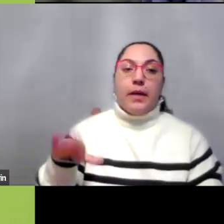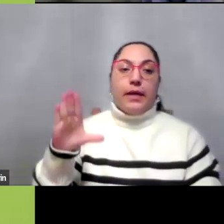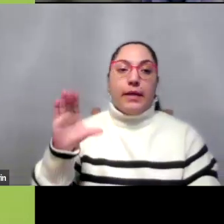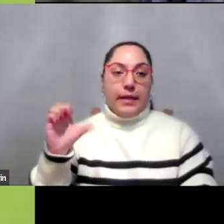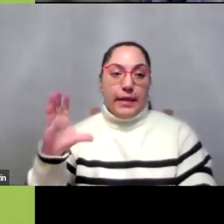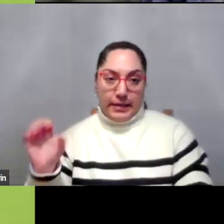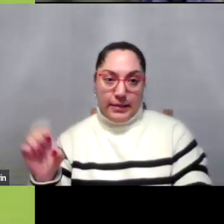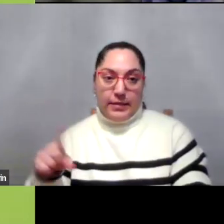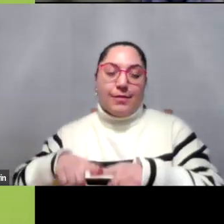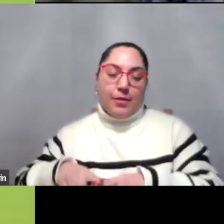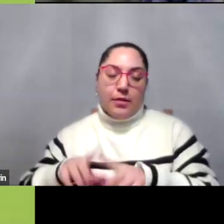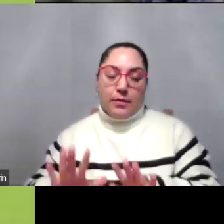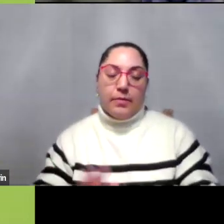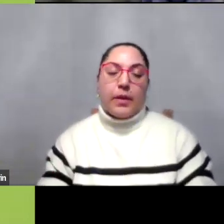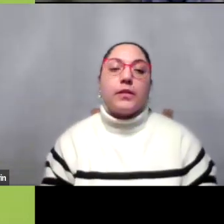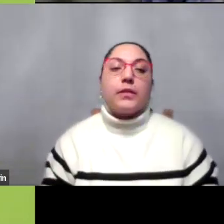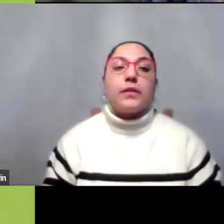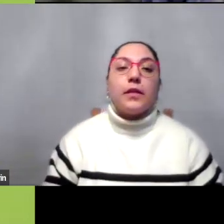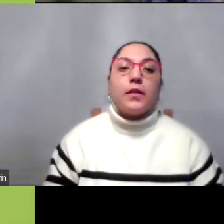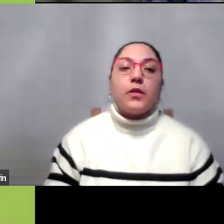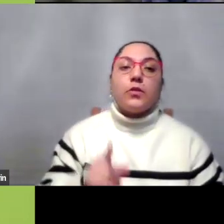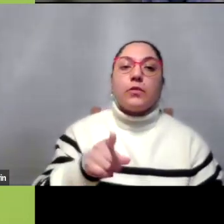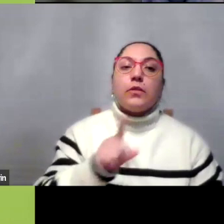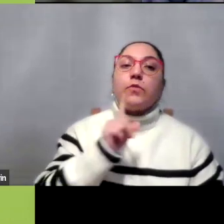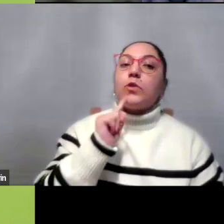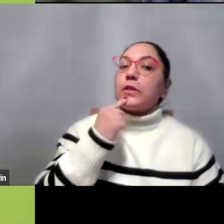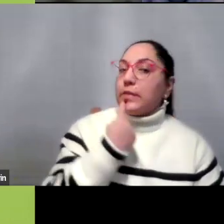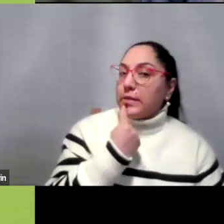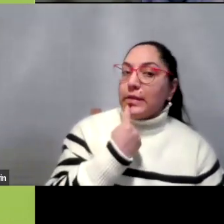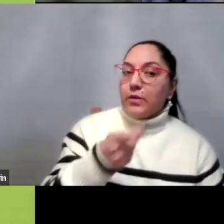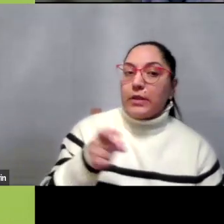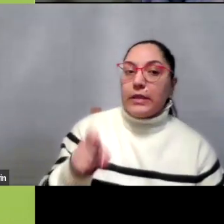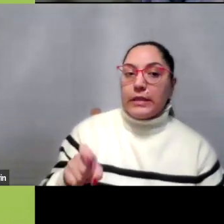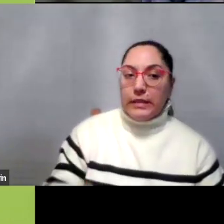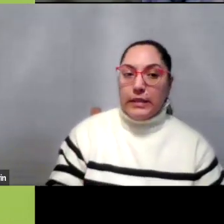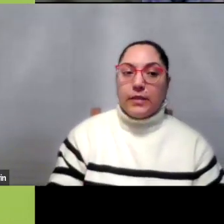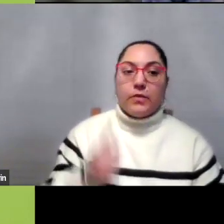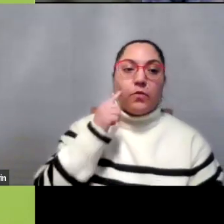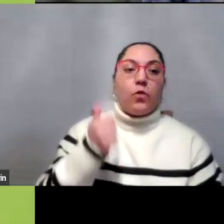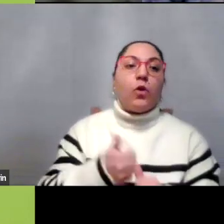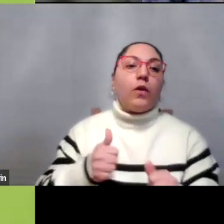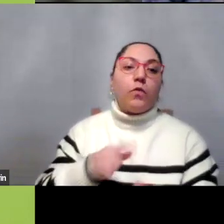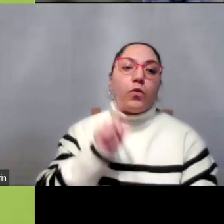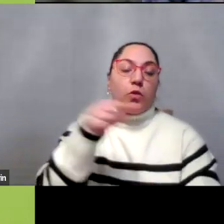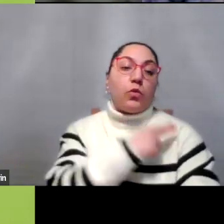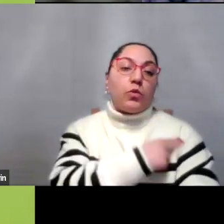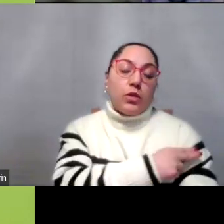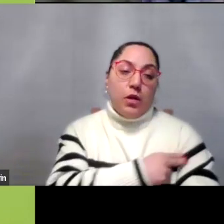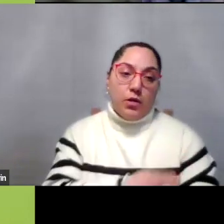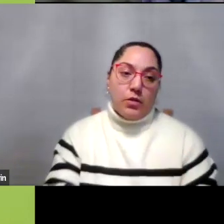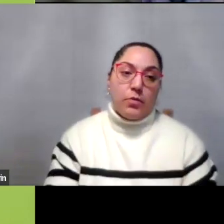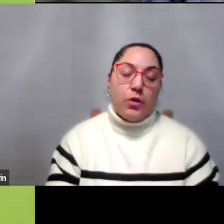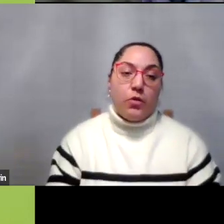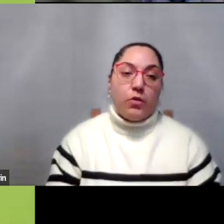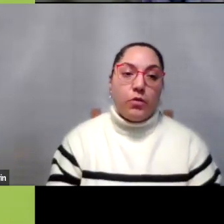for children who need to have intensive behavioral health needs. All right, next slide.